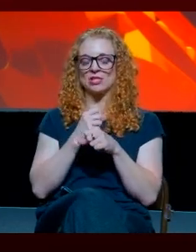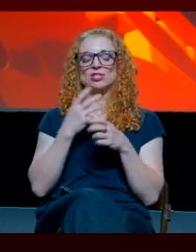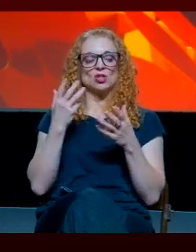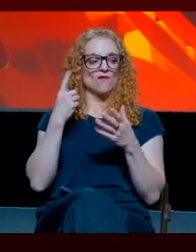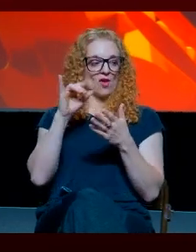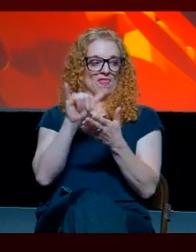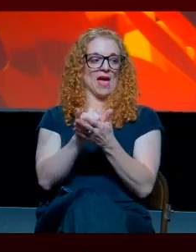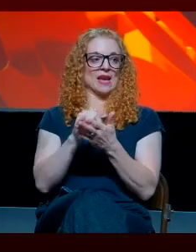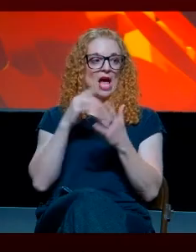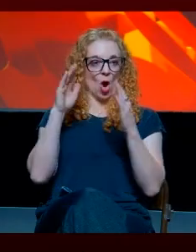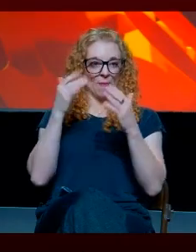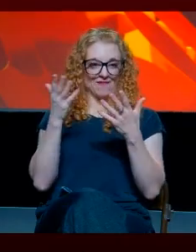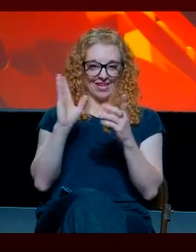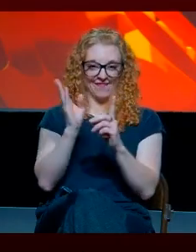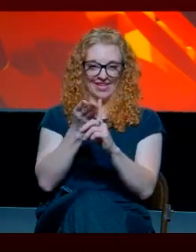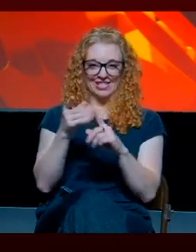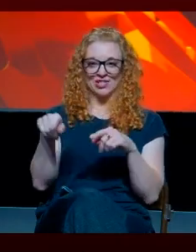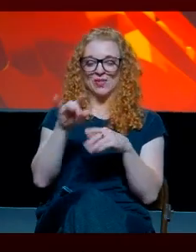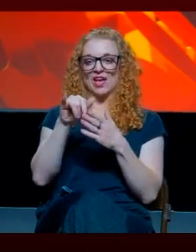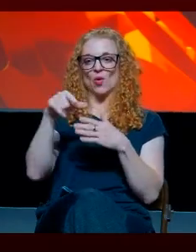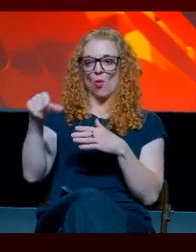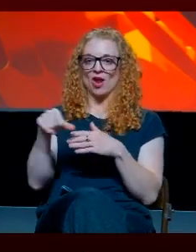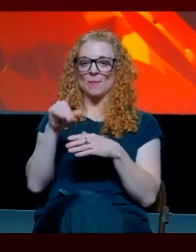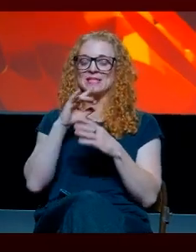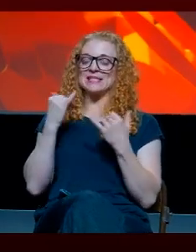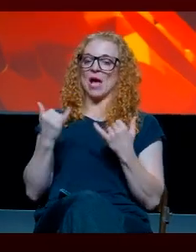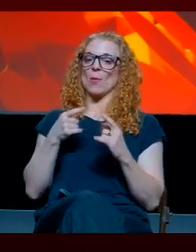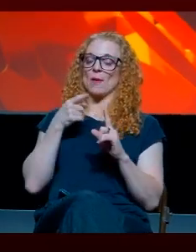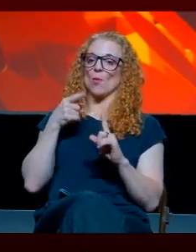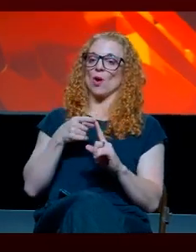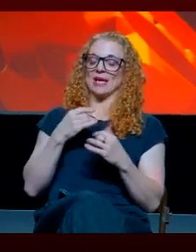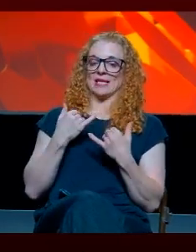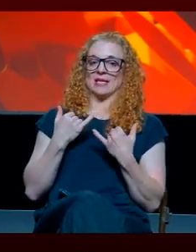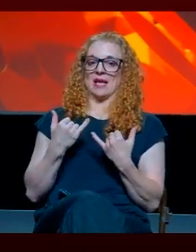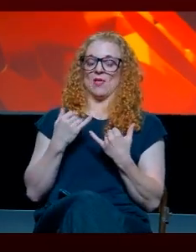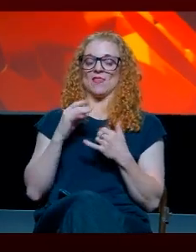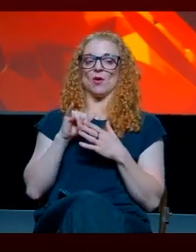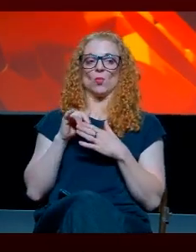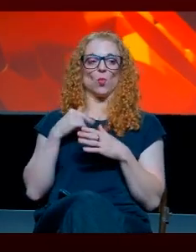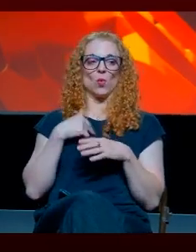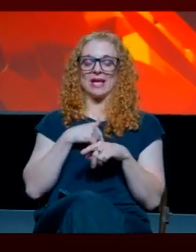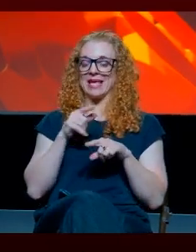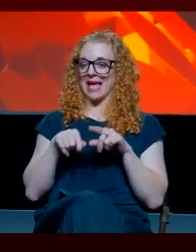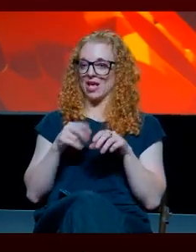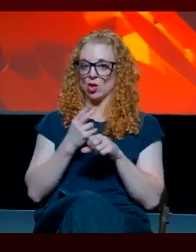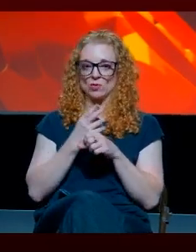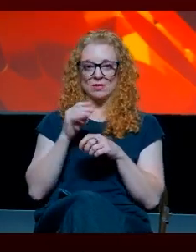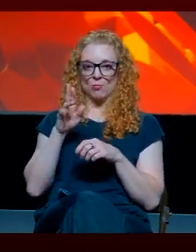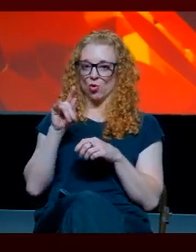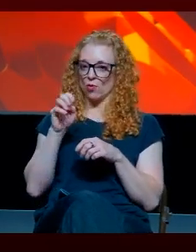that, I hope I've convinced you that quantum is at a point now that you cannot use a brute force